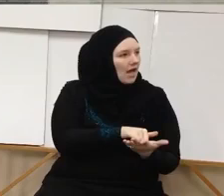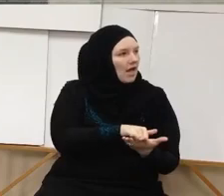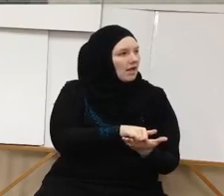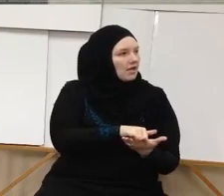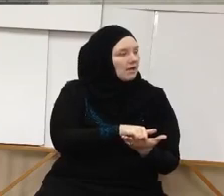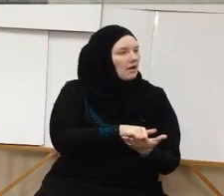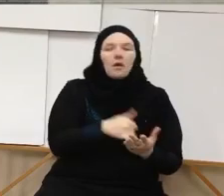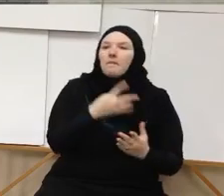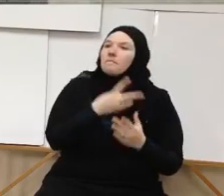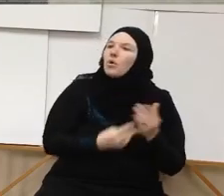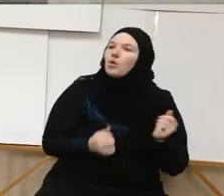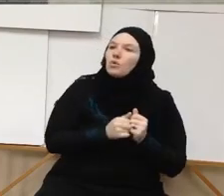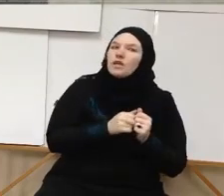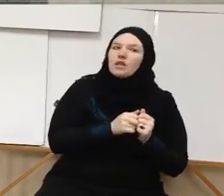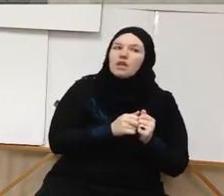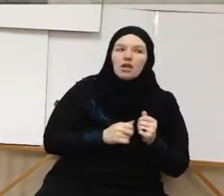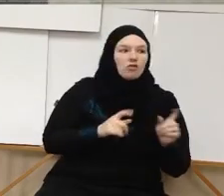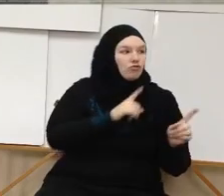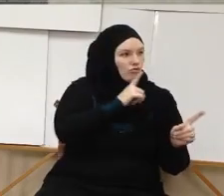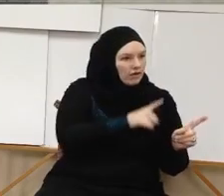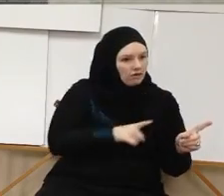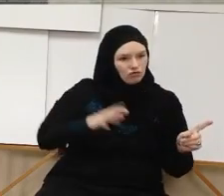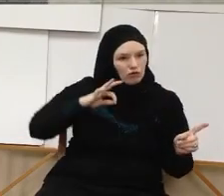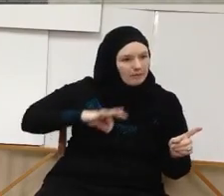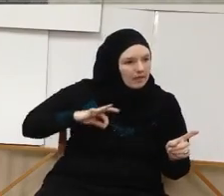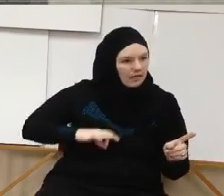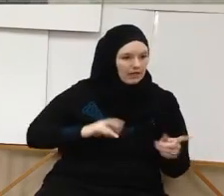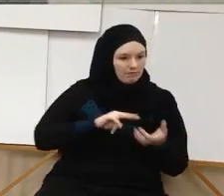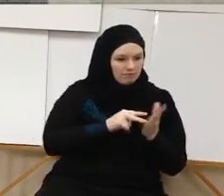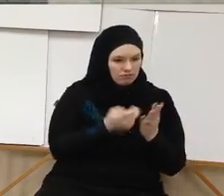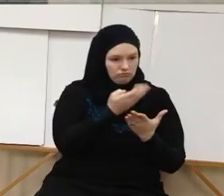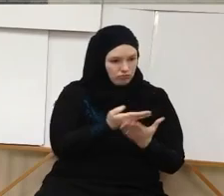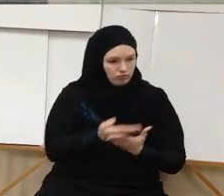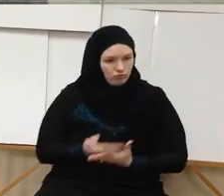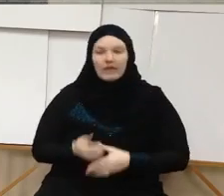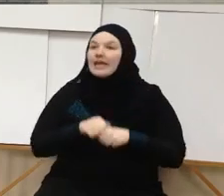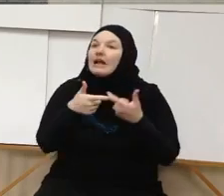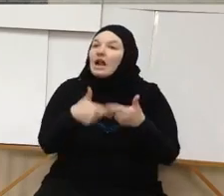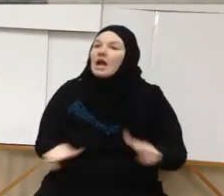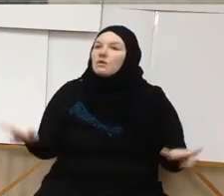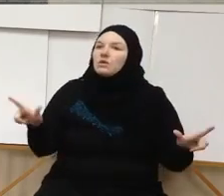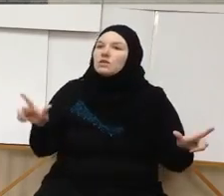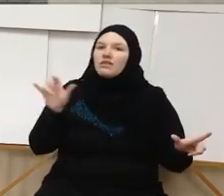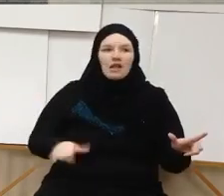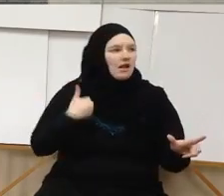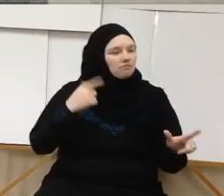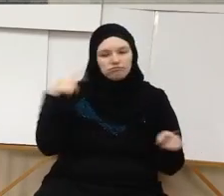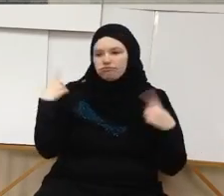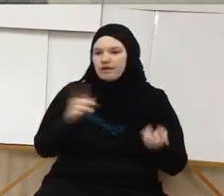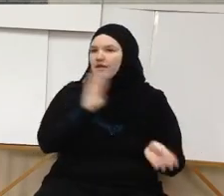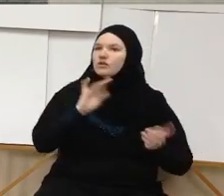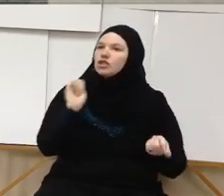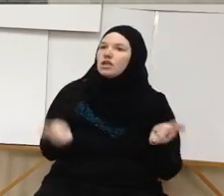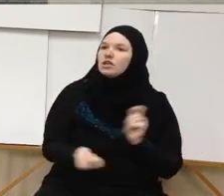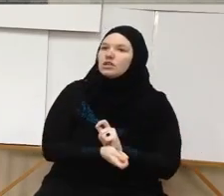consistency, with credibility, with authenticity, in a language that has never changed?